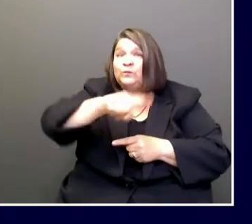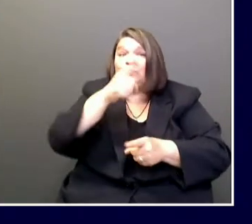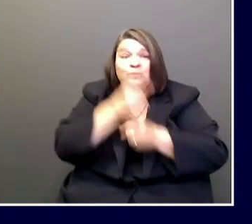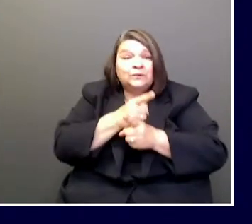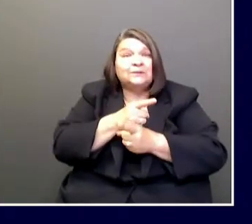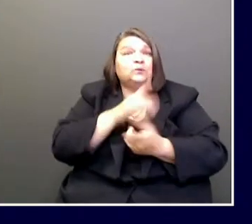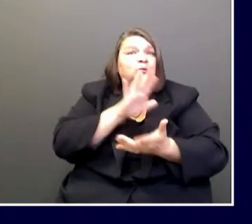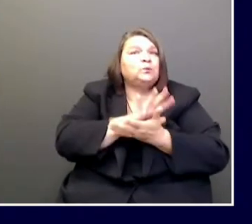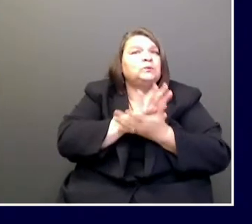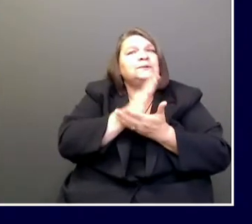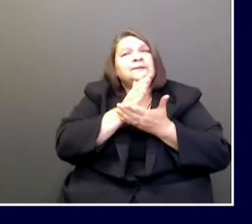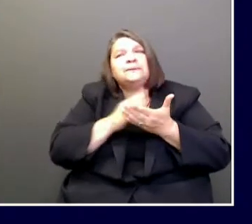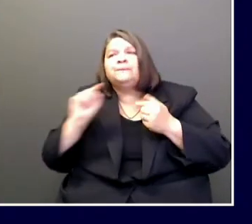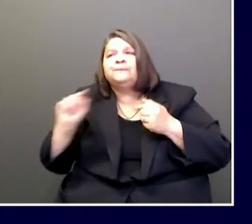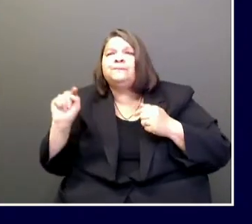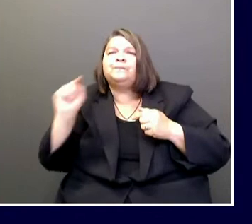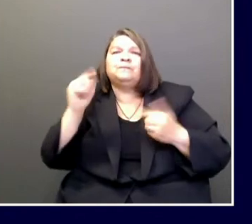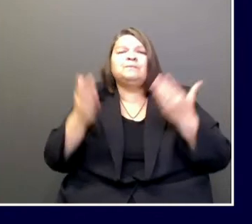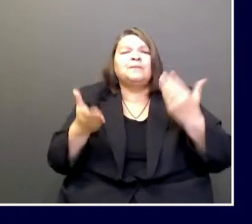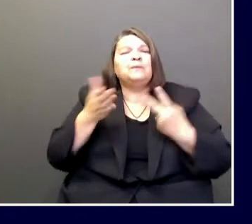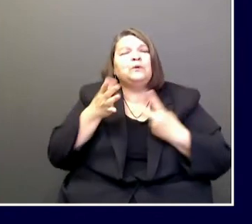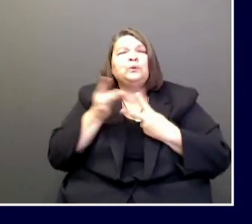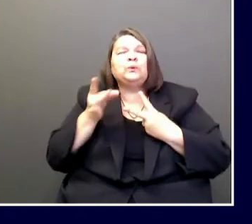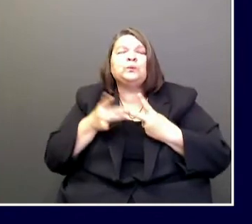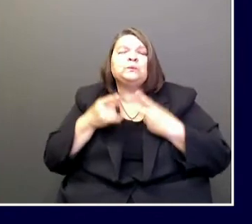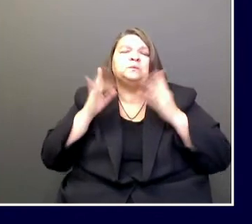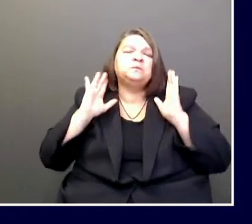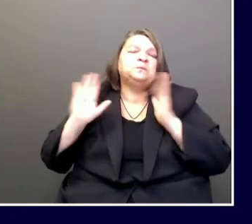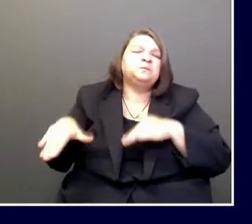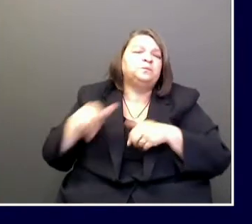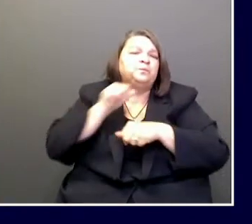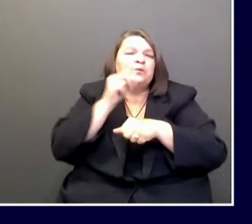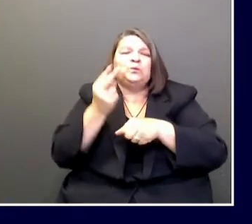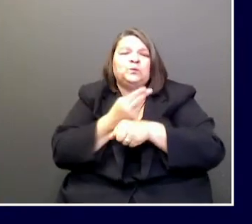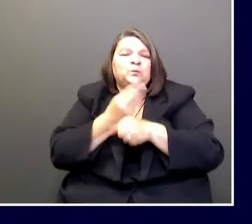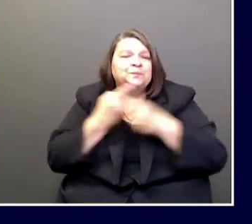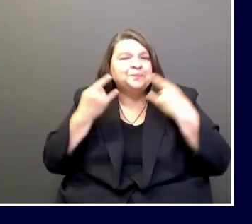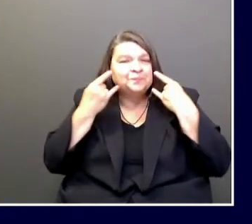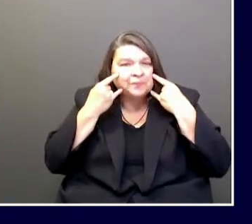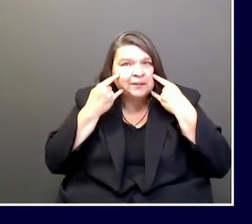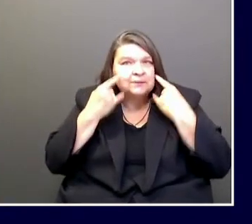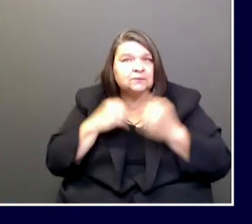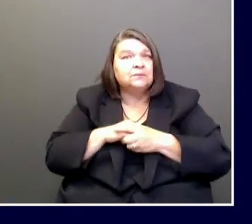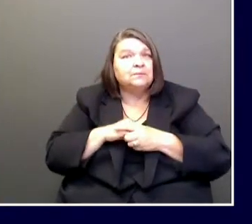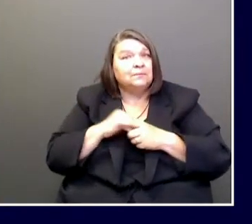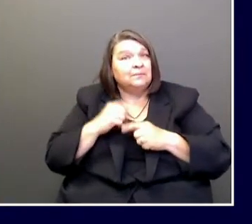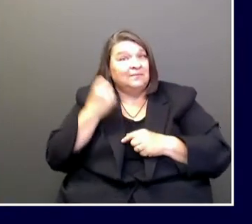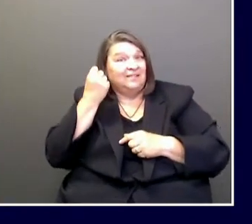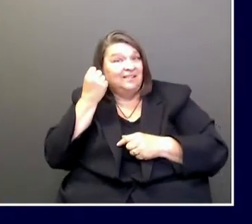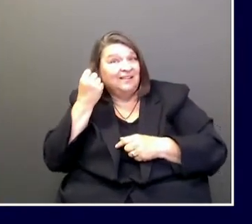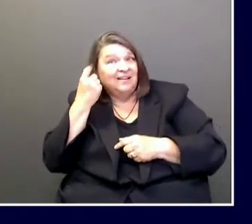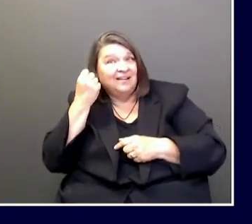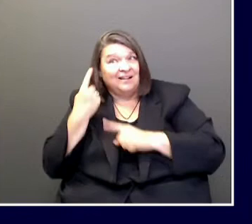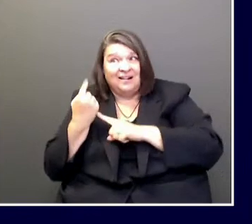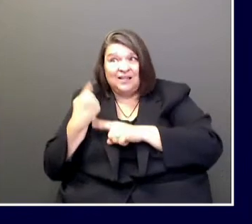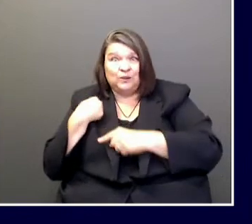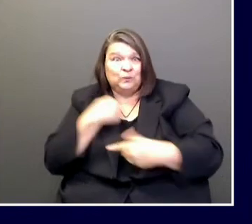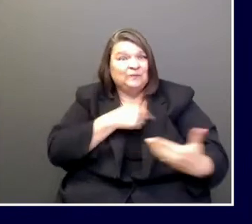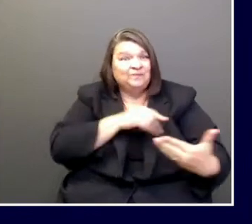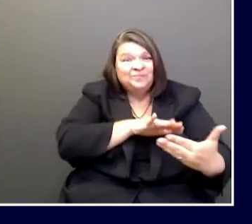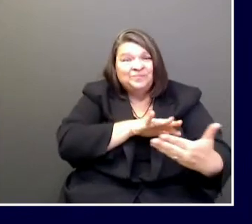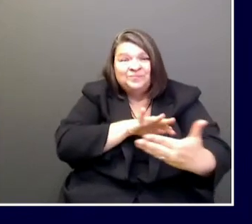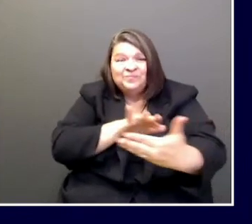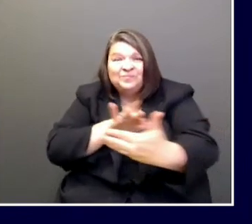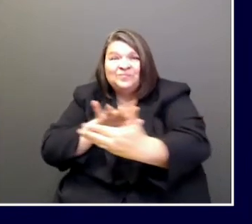we've seen consistently over the last school year is that students, staff, teachers, and parents have done really